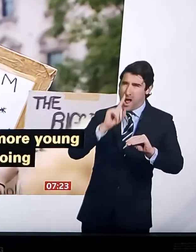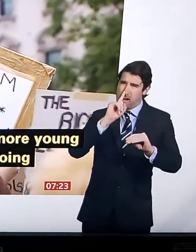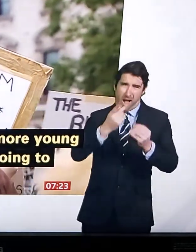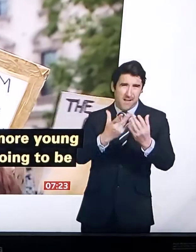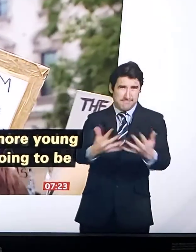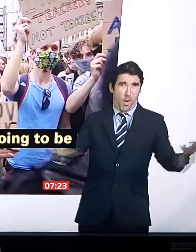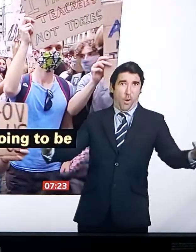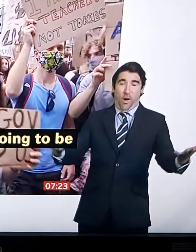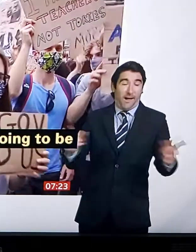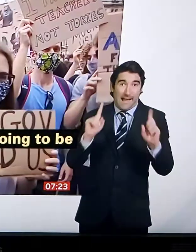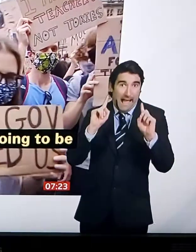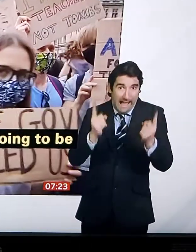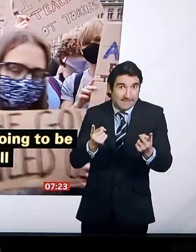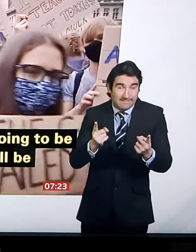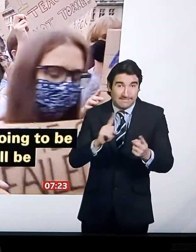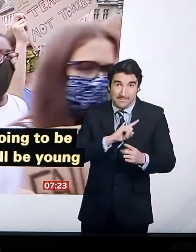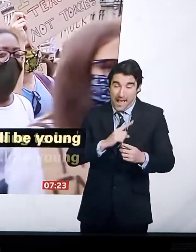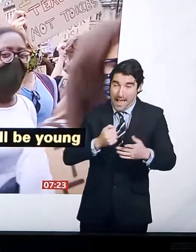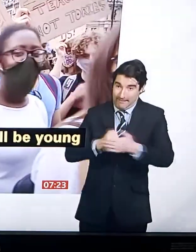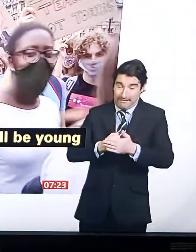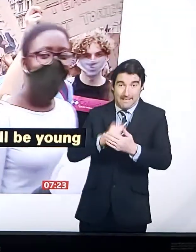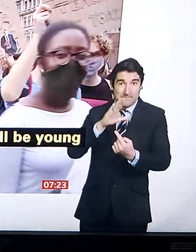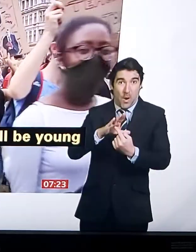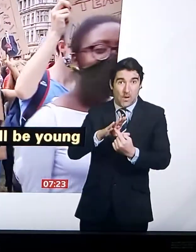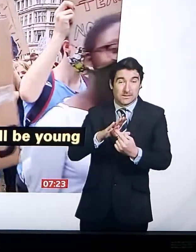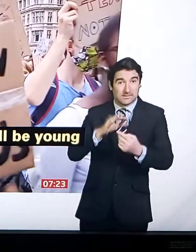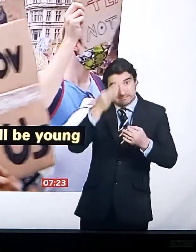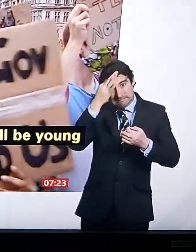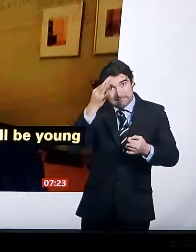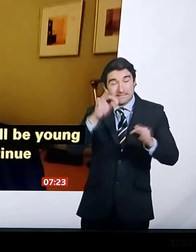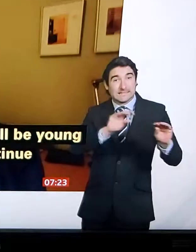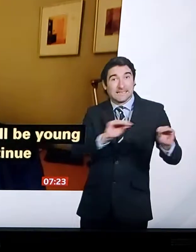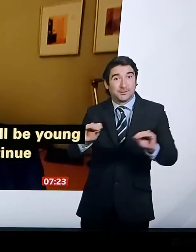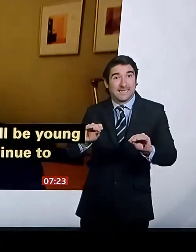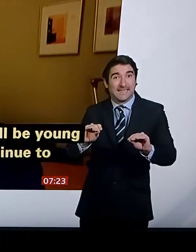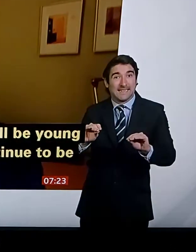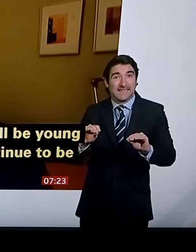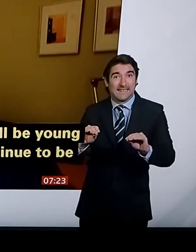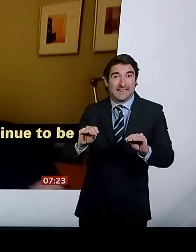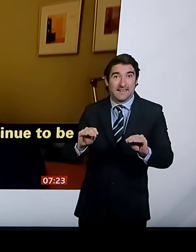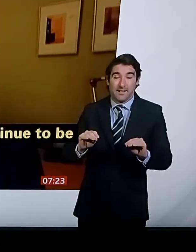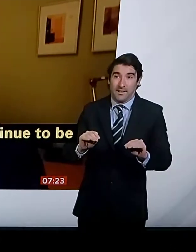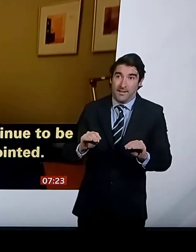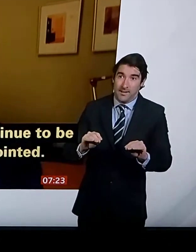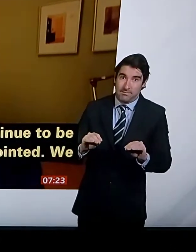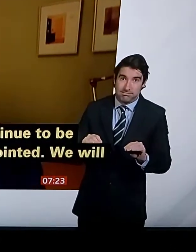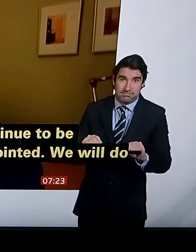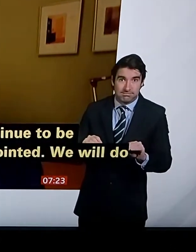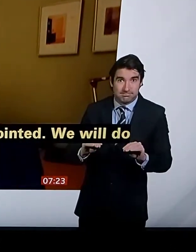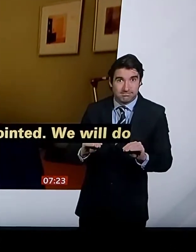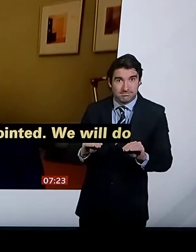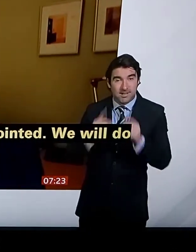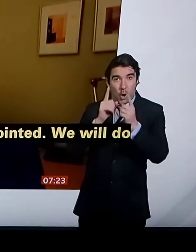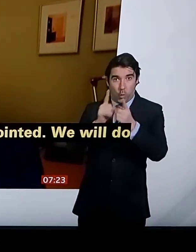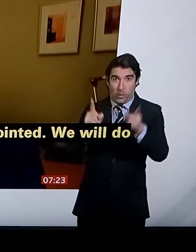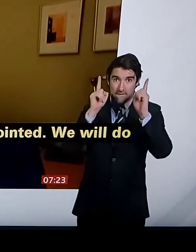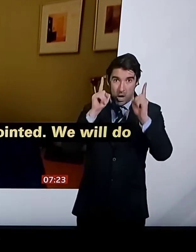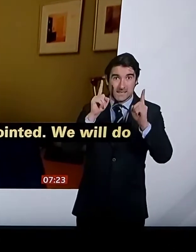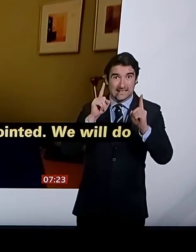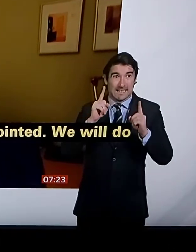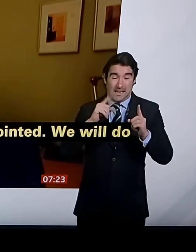And our school leaders, the people I represent, will do everything they can to help them. And I know Universities UK, the whole university system, will be doing the